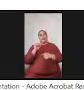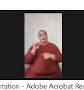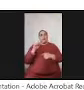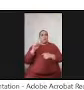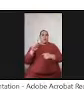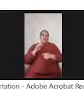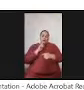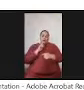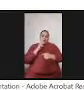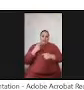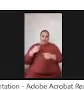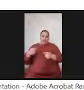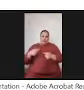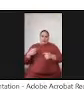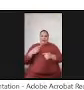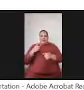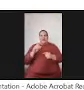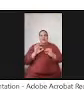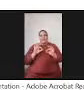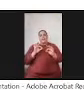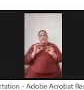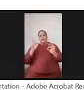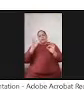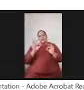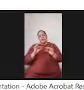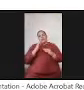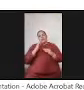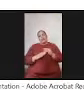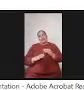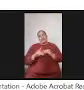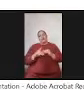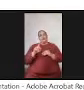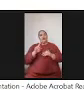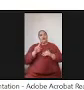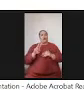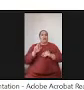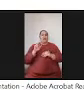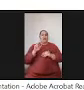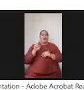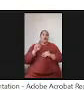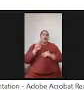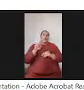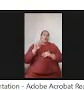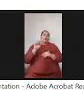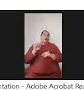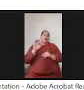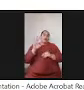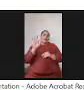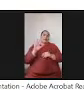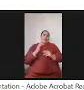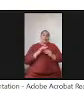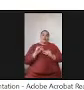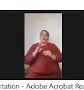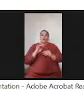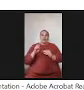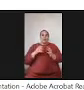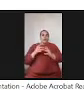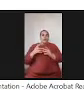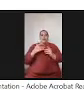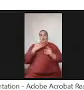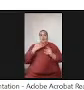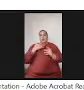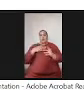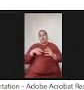51,161,000, which is an effective percentage spend of 21.3%. As at the end of June, we fairly on track with our expenditure against